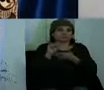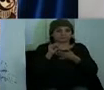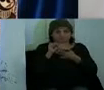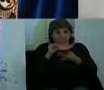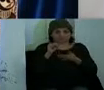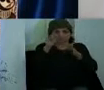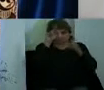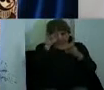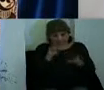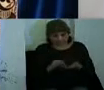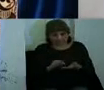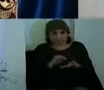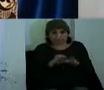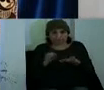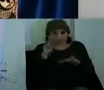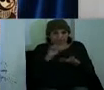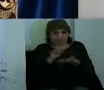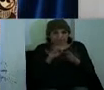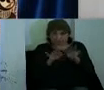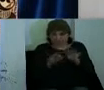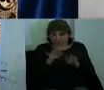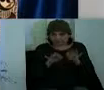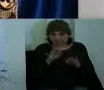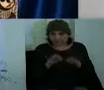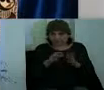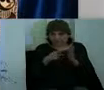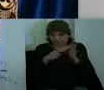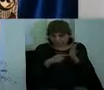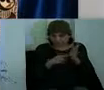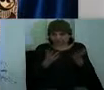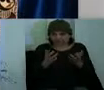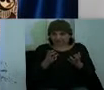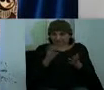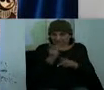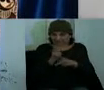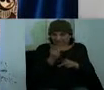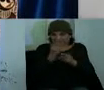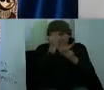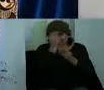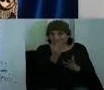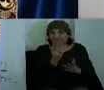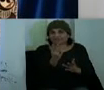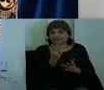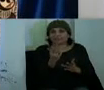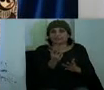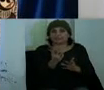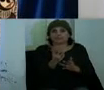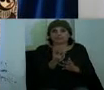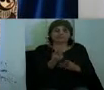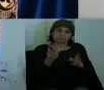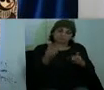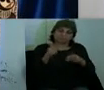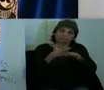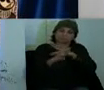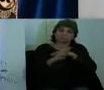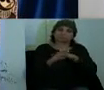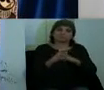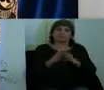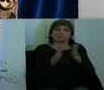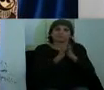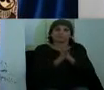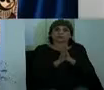We keep up with it and keep a record of it, and we just want to let you know that. Send us your prayer requests or any prayer needs